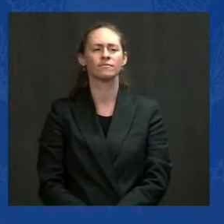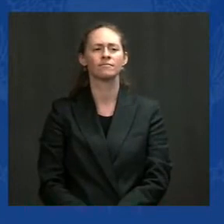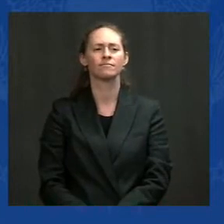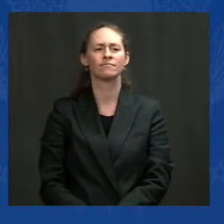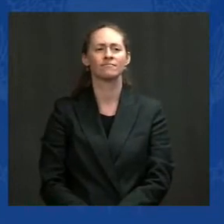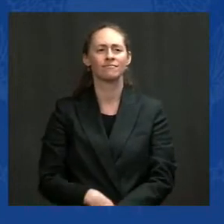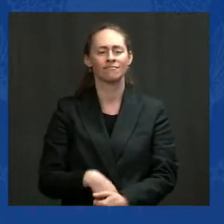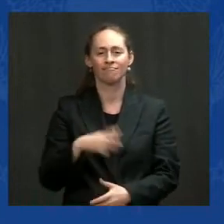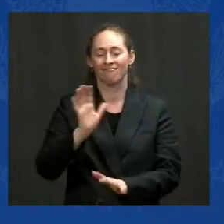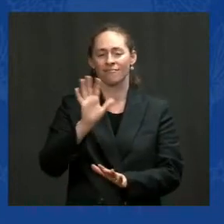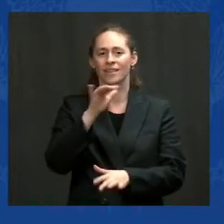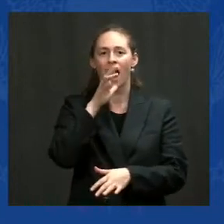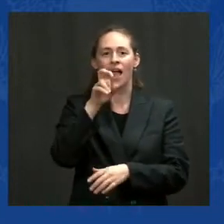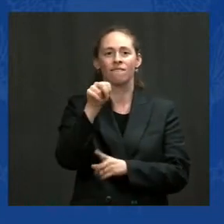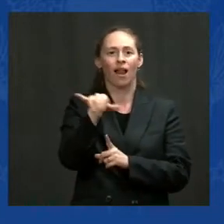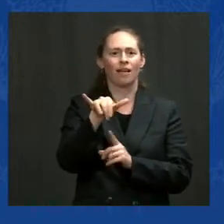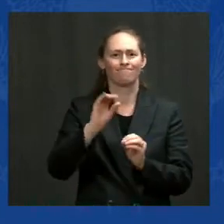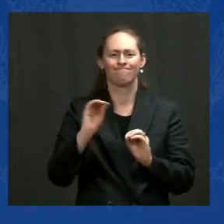comfortable.